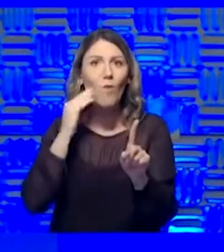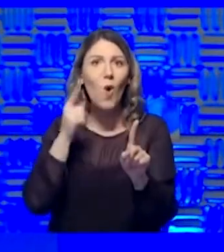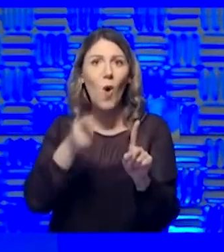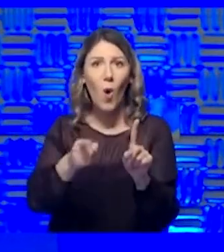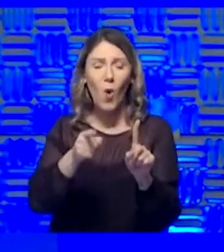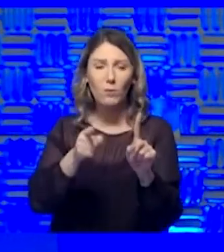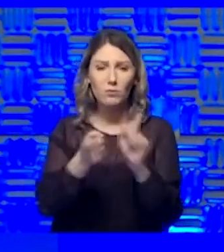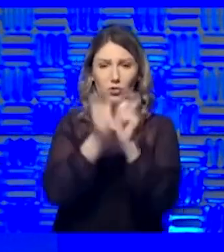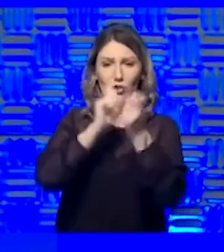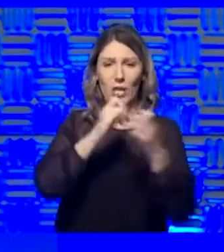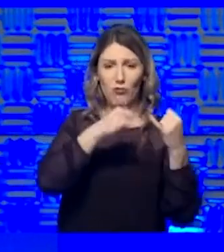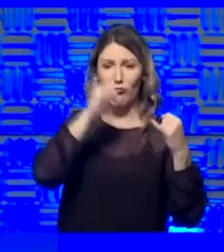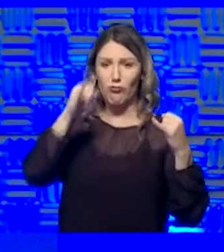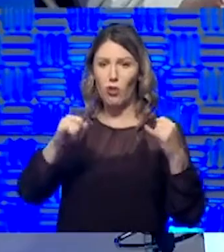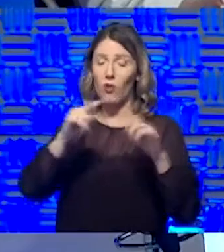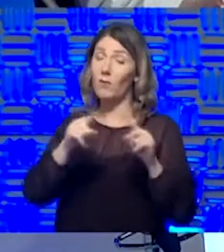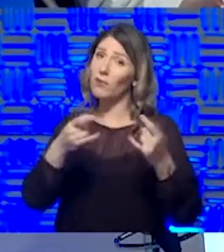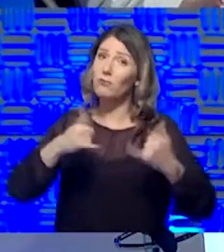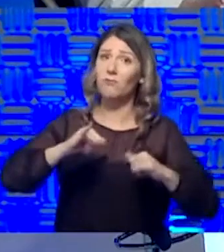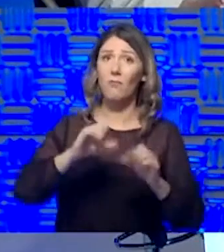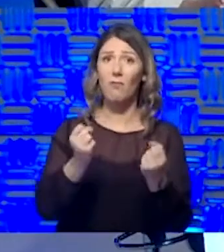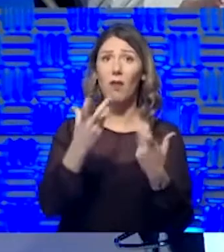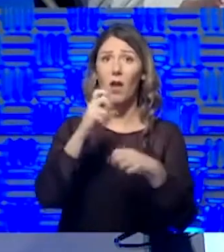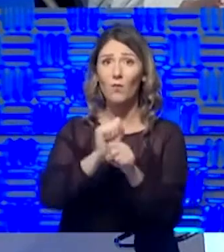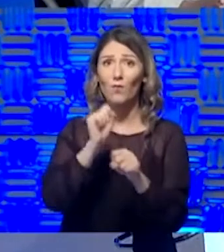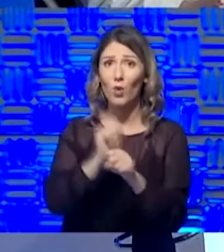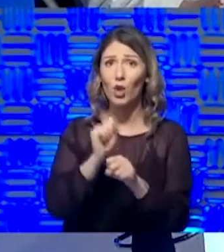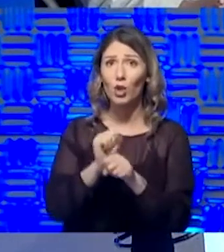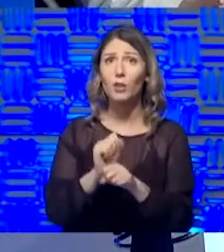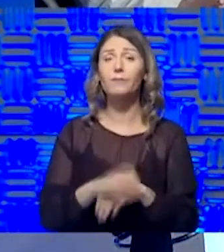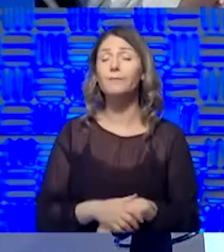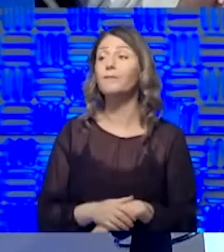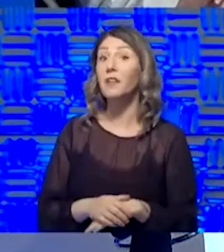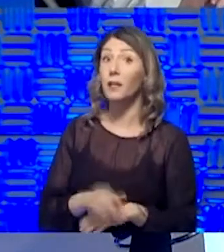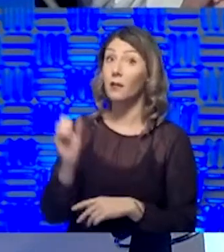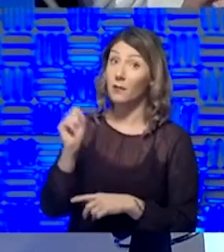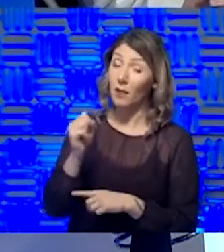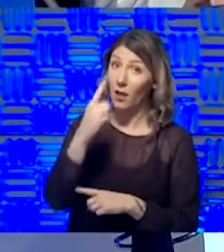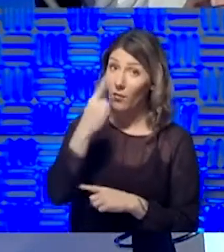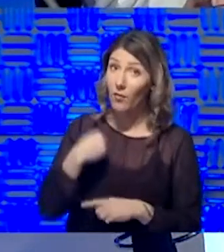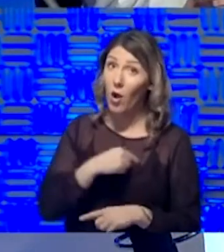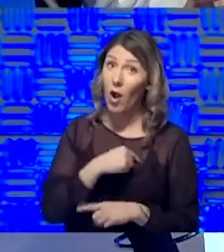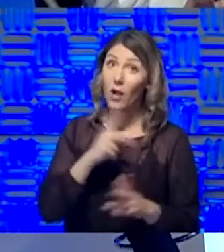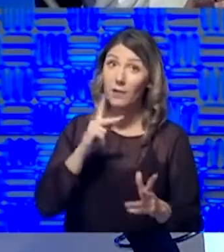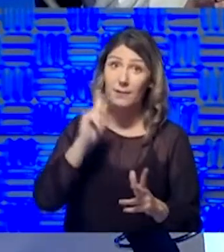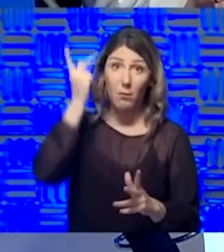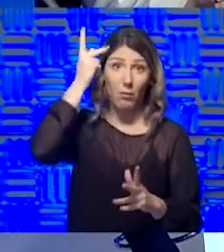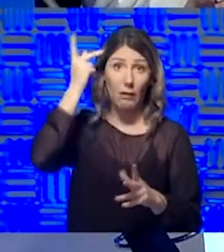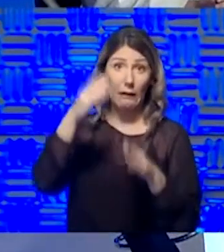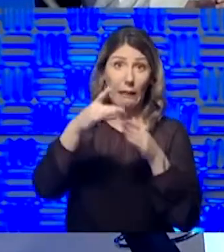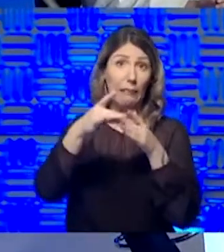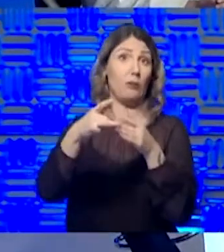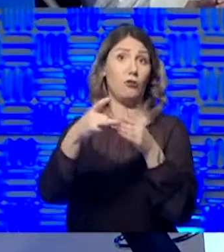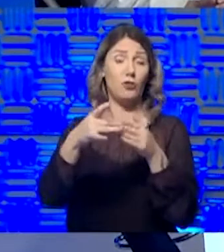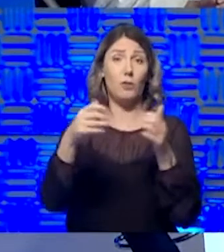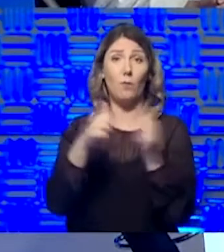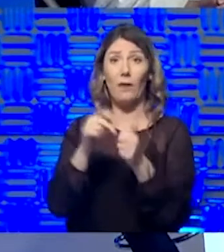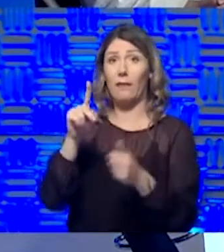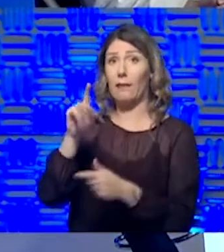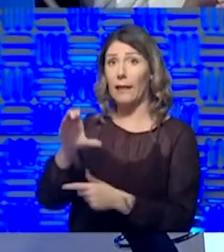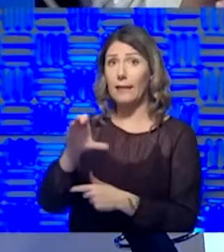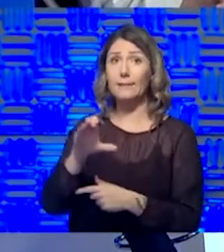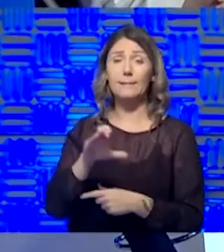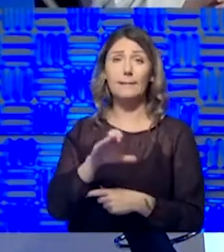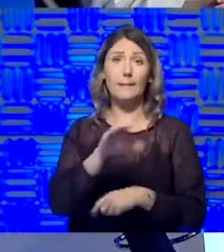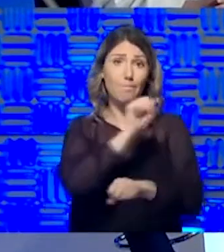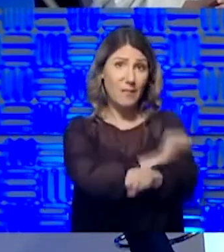but we still have a lot of work to do. Yeah, it's really good, I think, fortuitous for us, political leadership. Yeah. And you look at the district in Kansas City and St. Louis, and